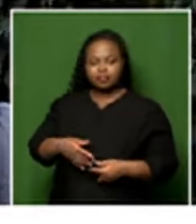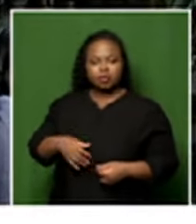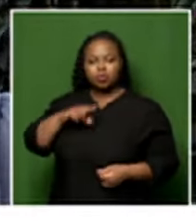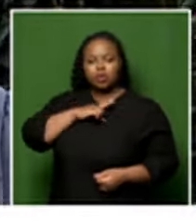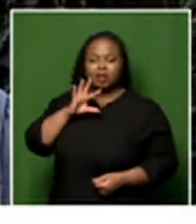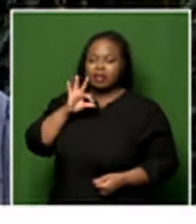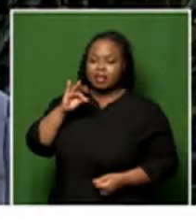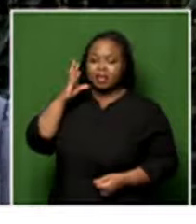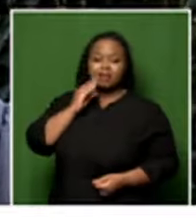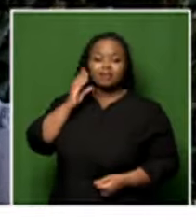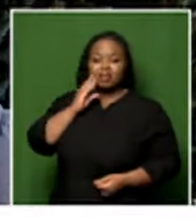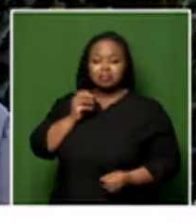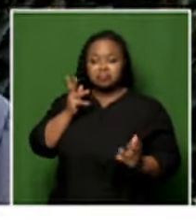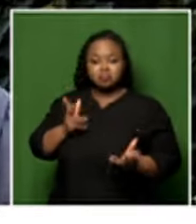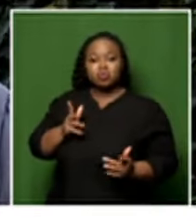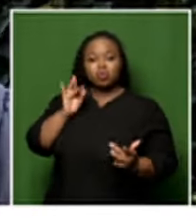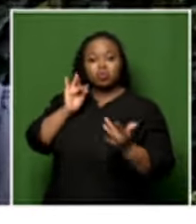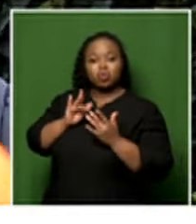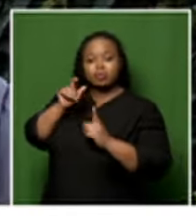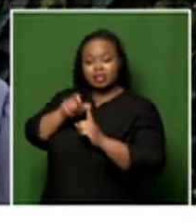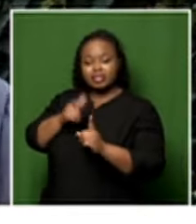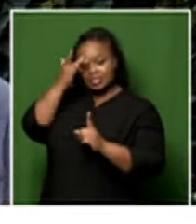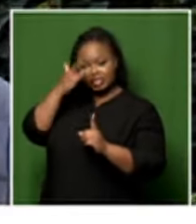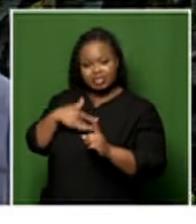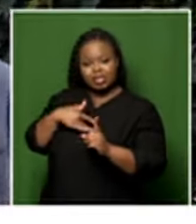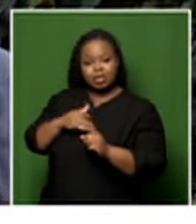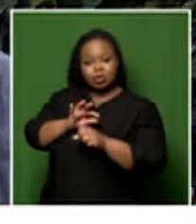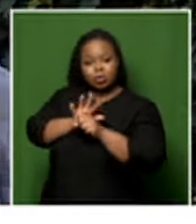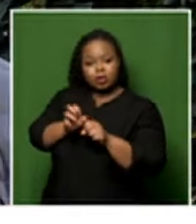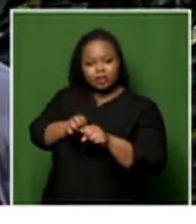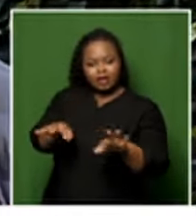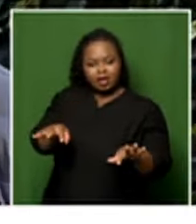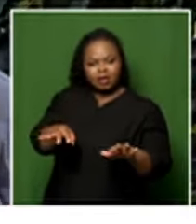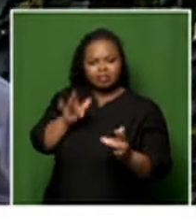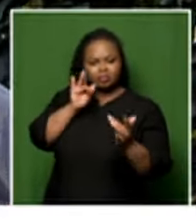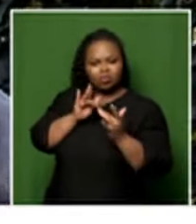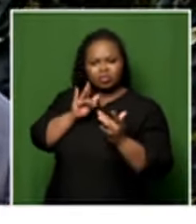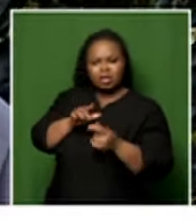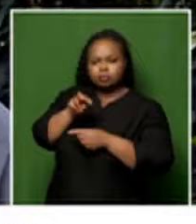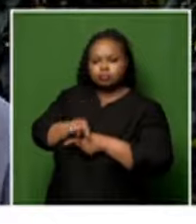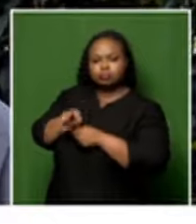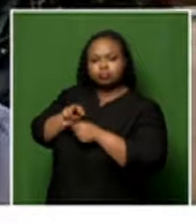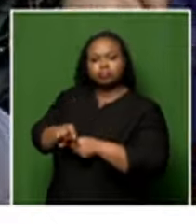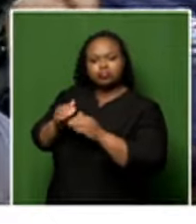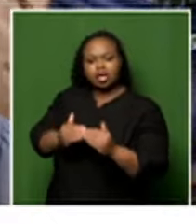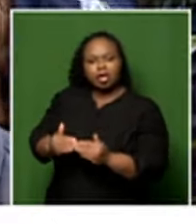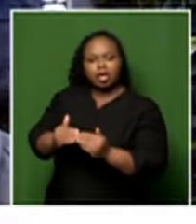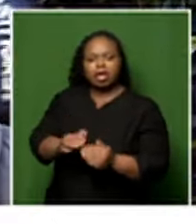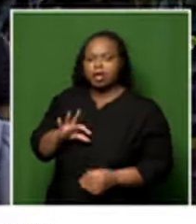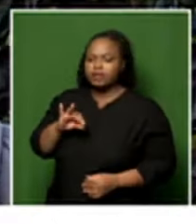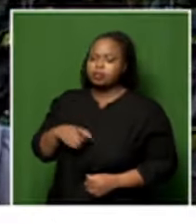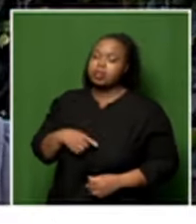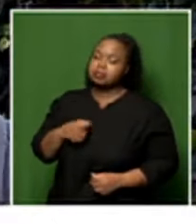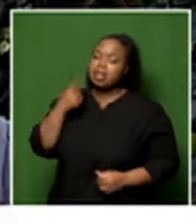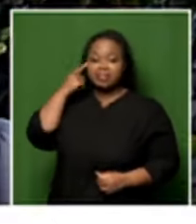every single day. They come into contact, with patients. Certainly, I think it's a wonderful thing. I hope it